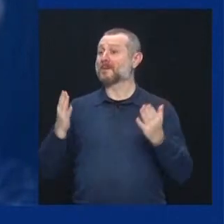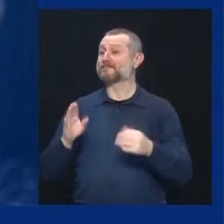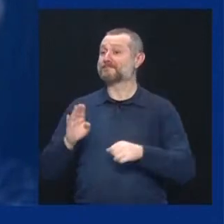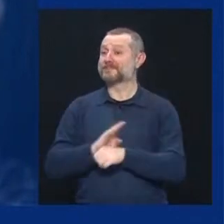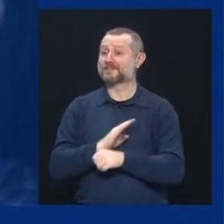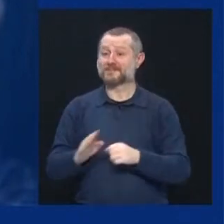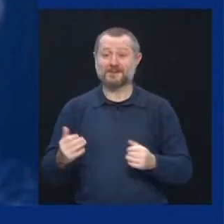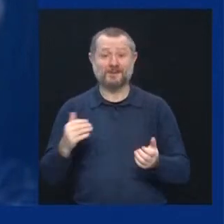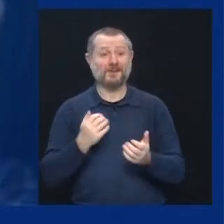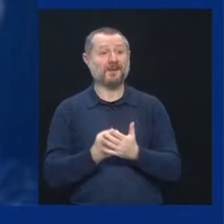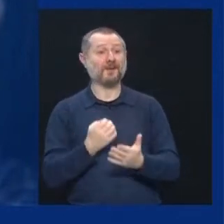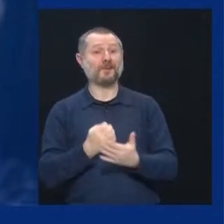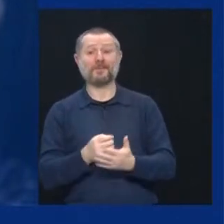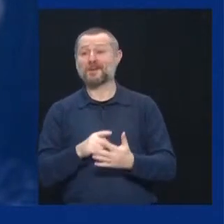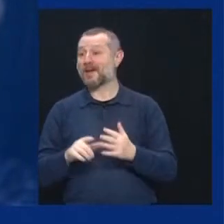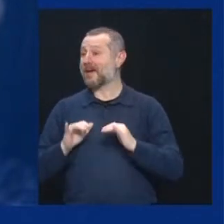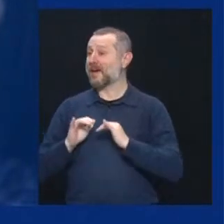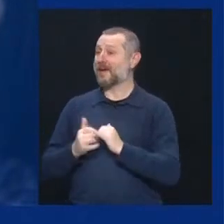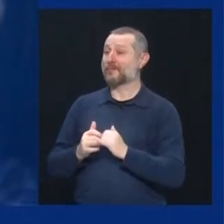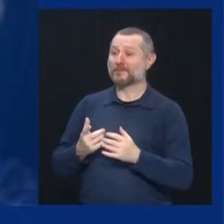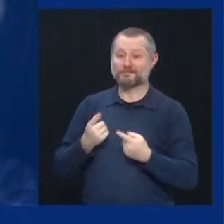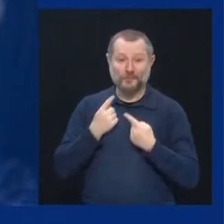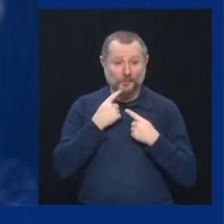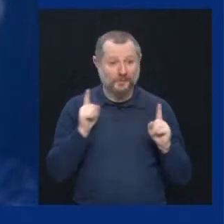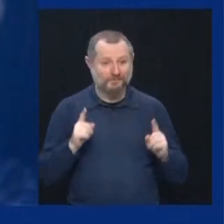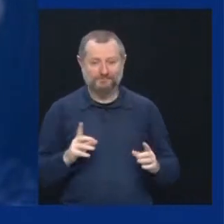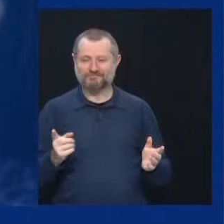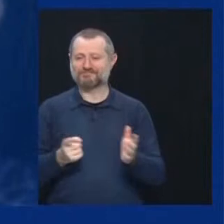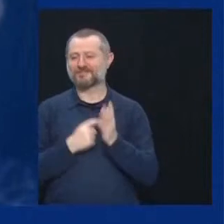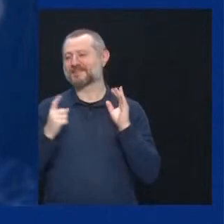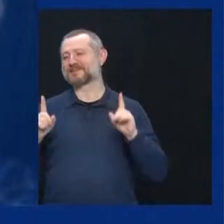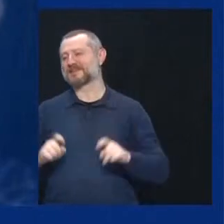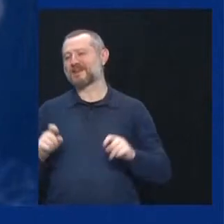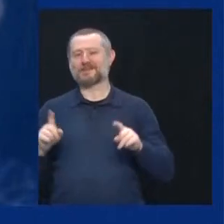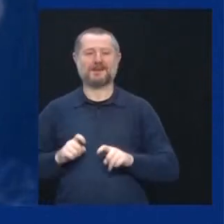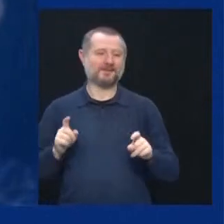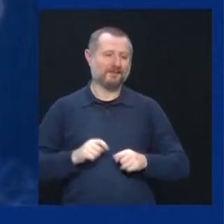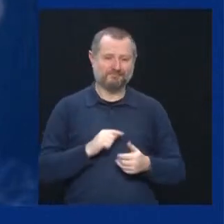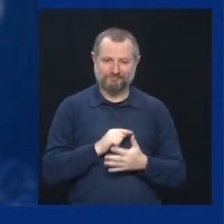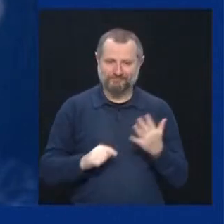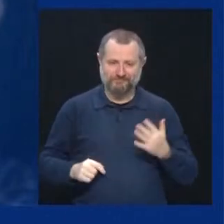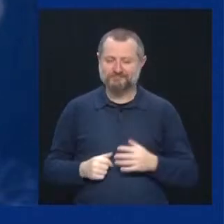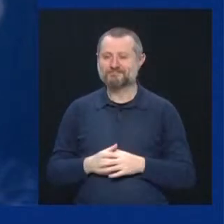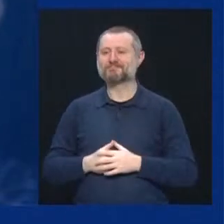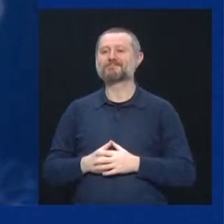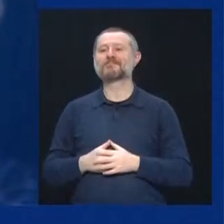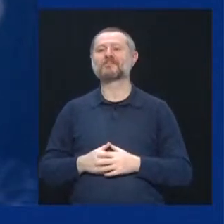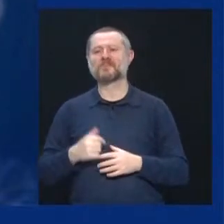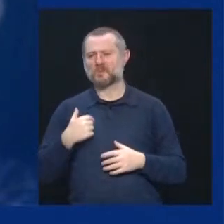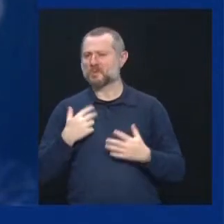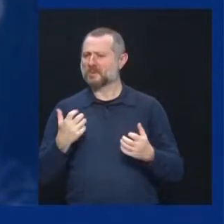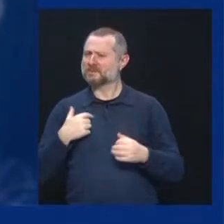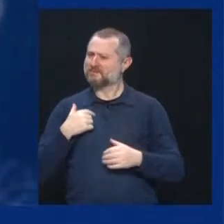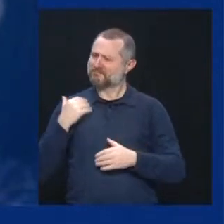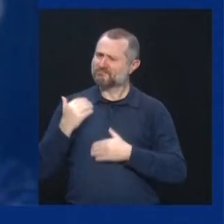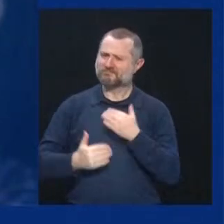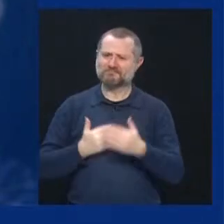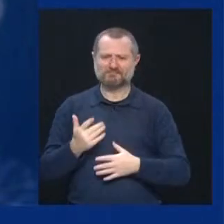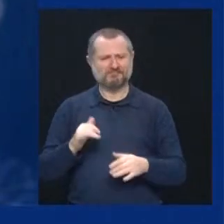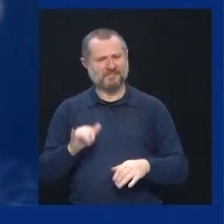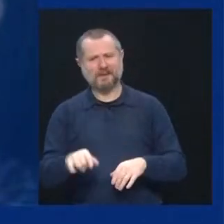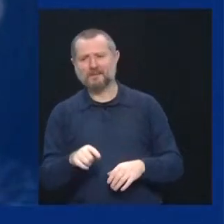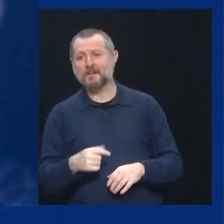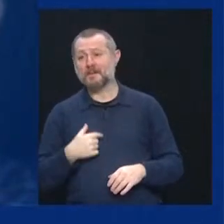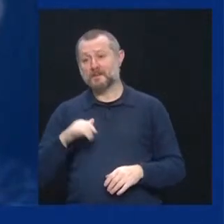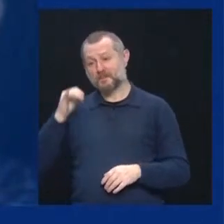to be accelerated by testing, and we've been moving down that path. Open up the Buffalo Bills